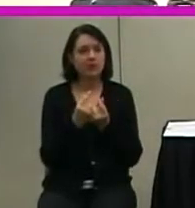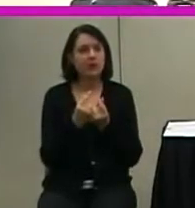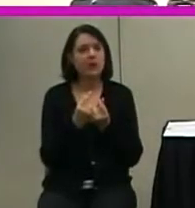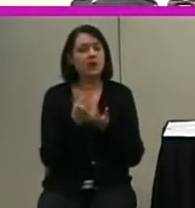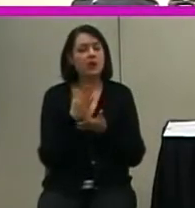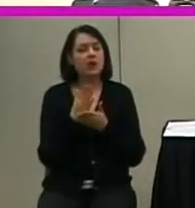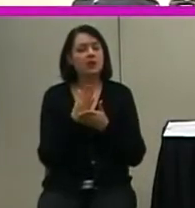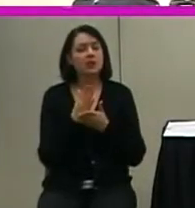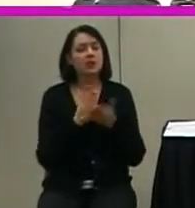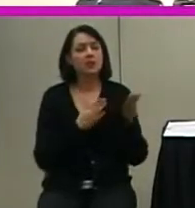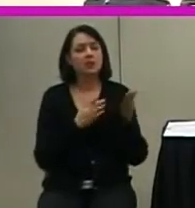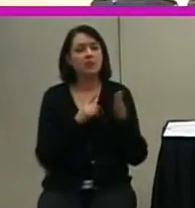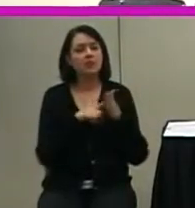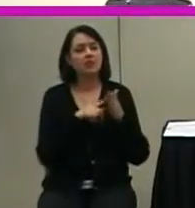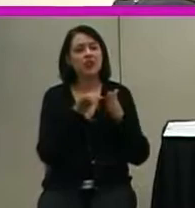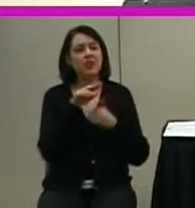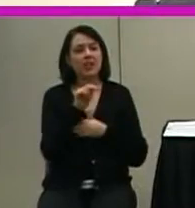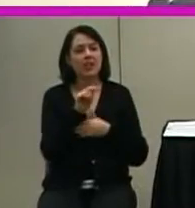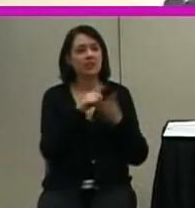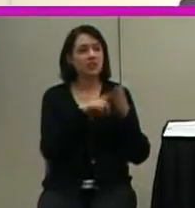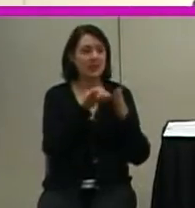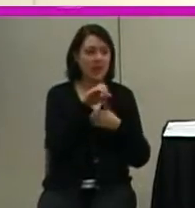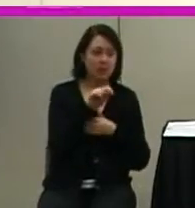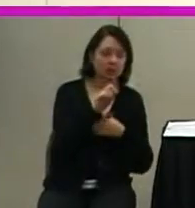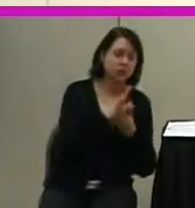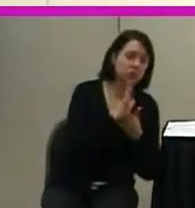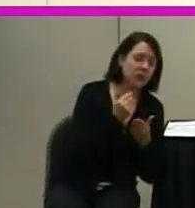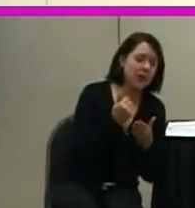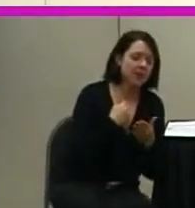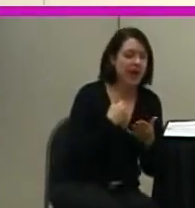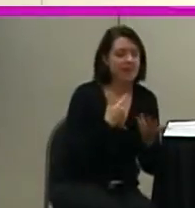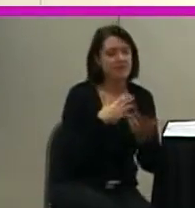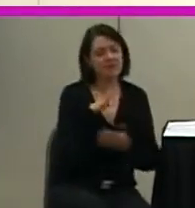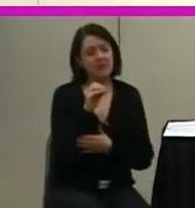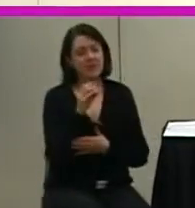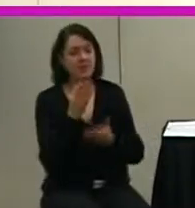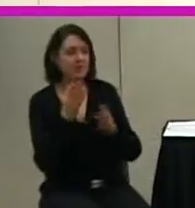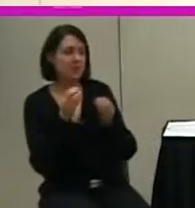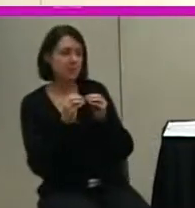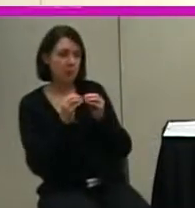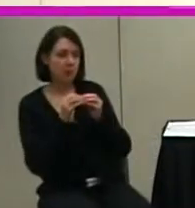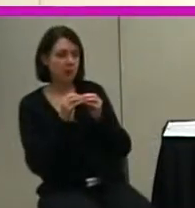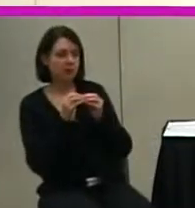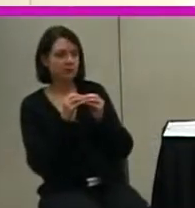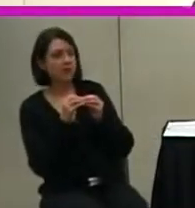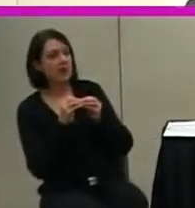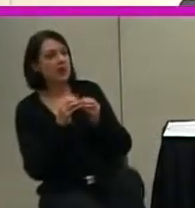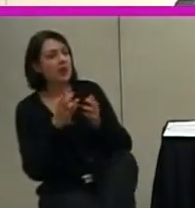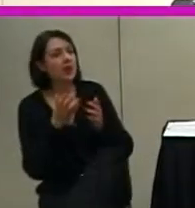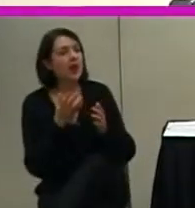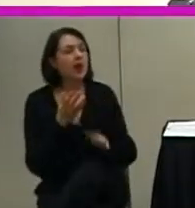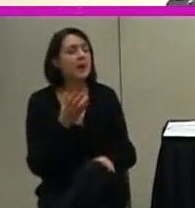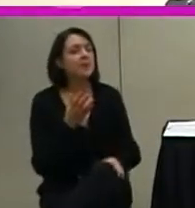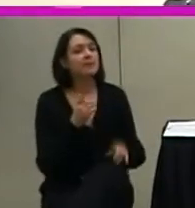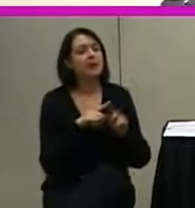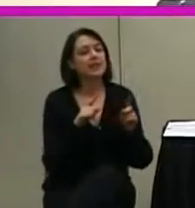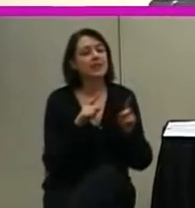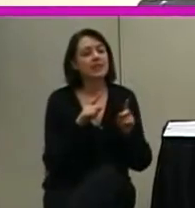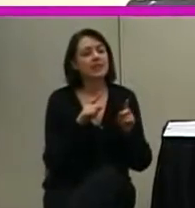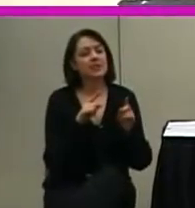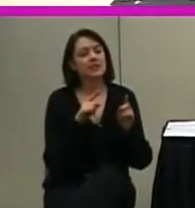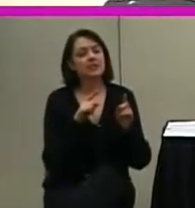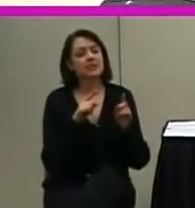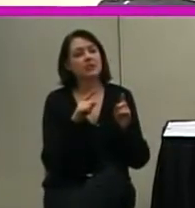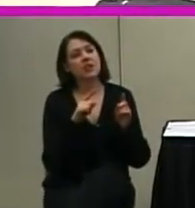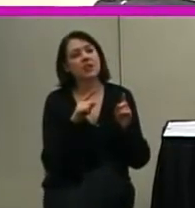the check-in, check-out schools that we have 50 or more kids in it. But it's a subset of the